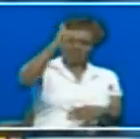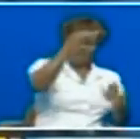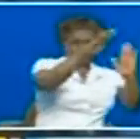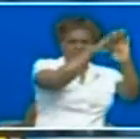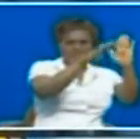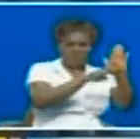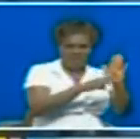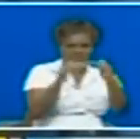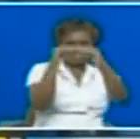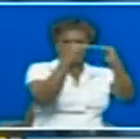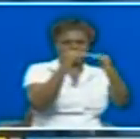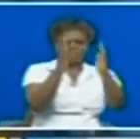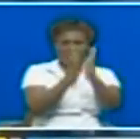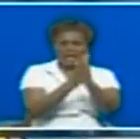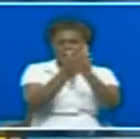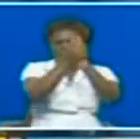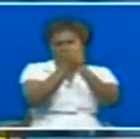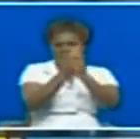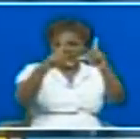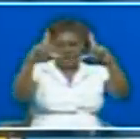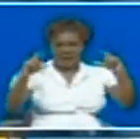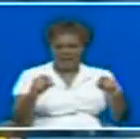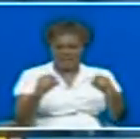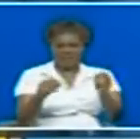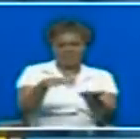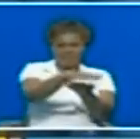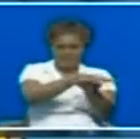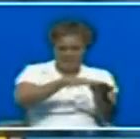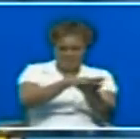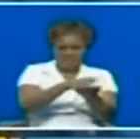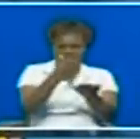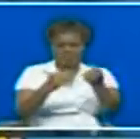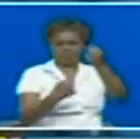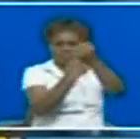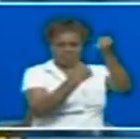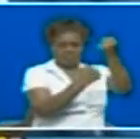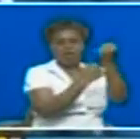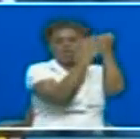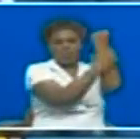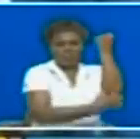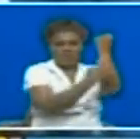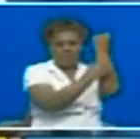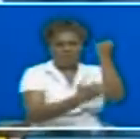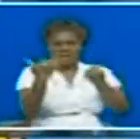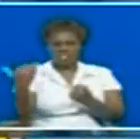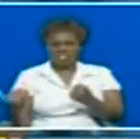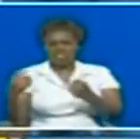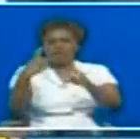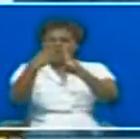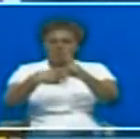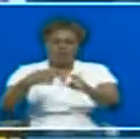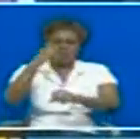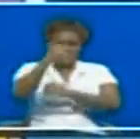ran Equity and MasterCard foundations have been sponsoring needy students for the